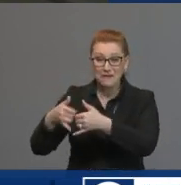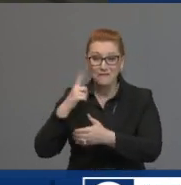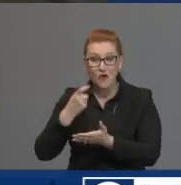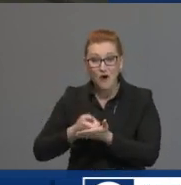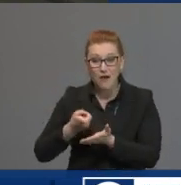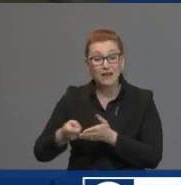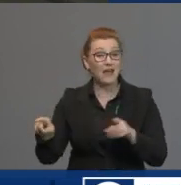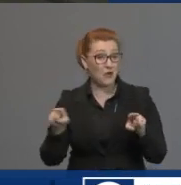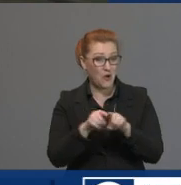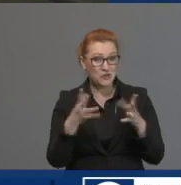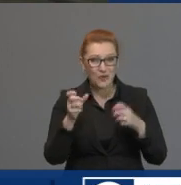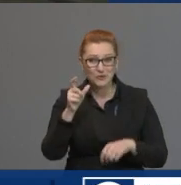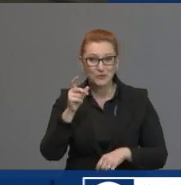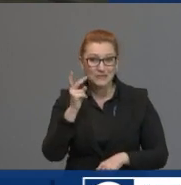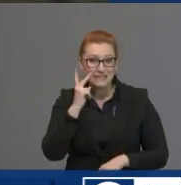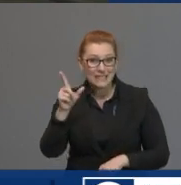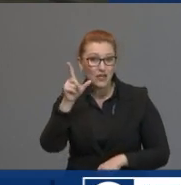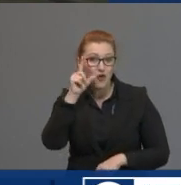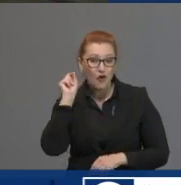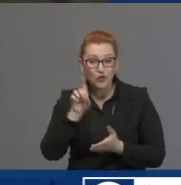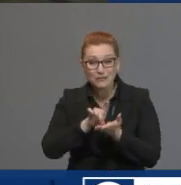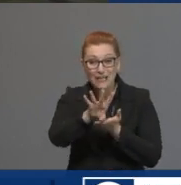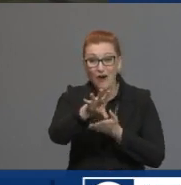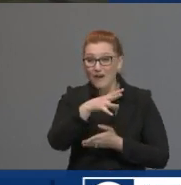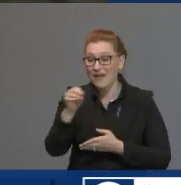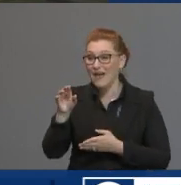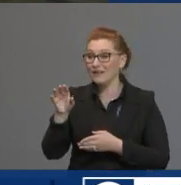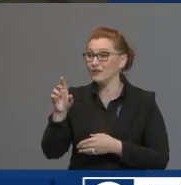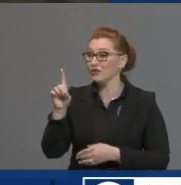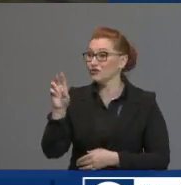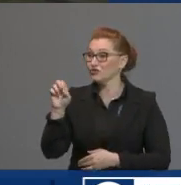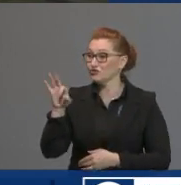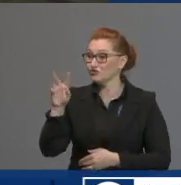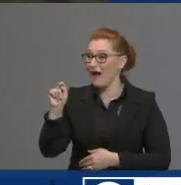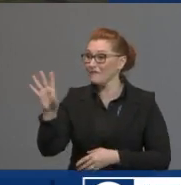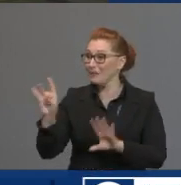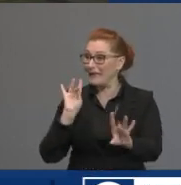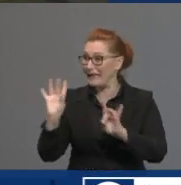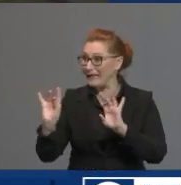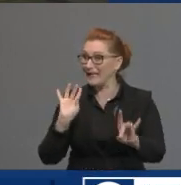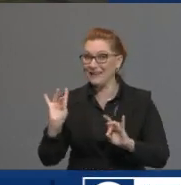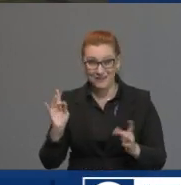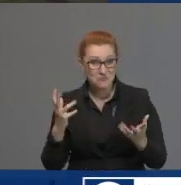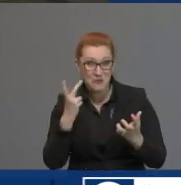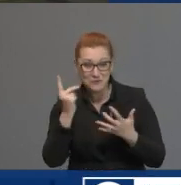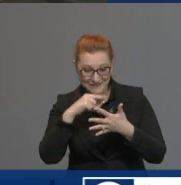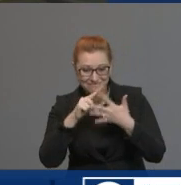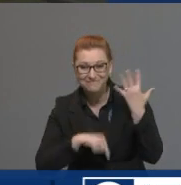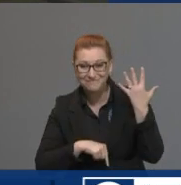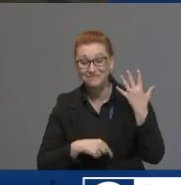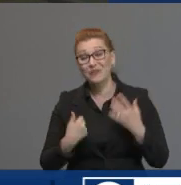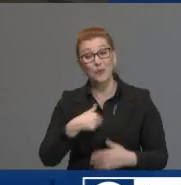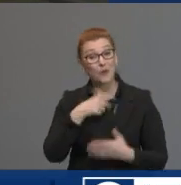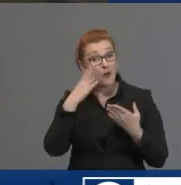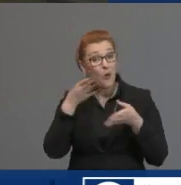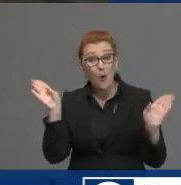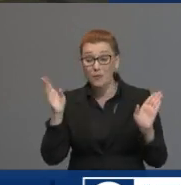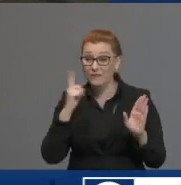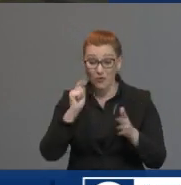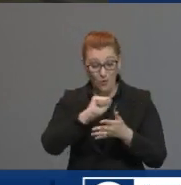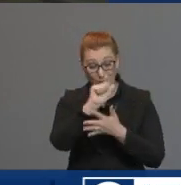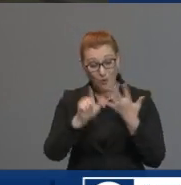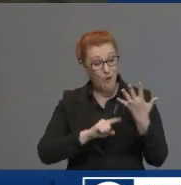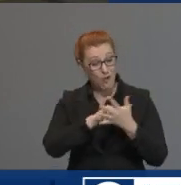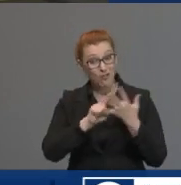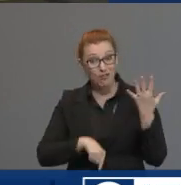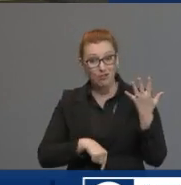and all the new draft picks dominate the NFC East. So we're open-minded to each of these things.